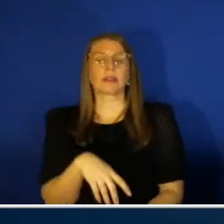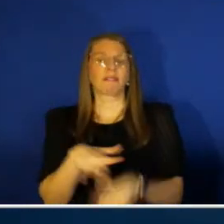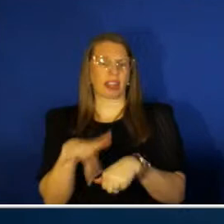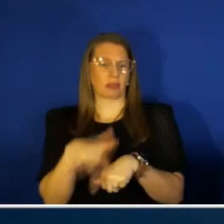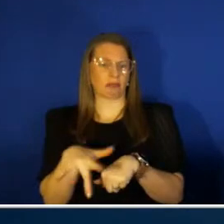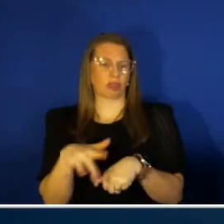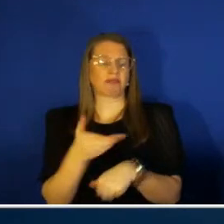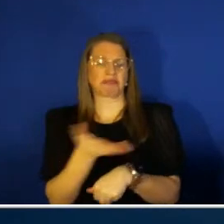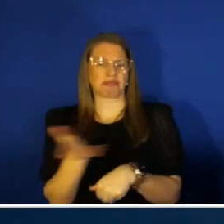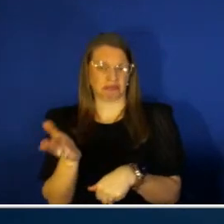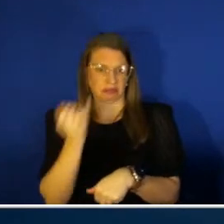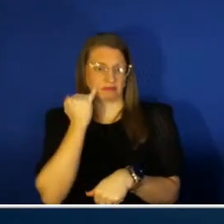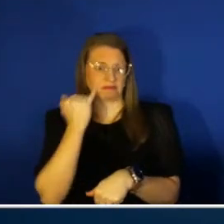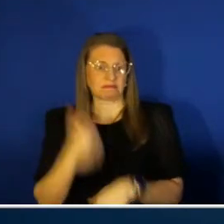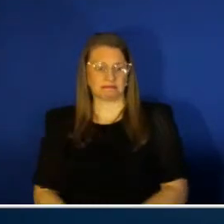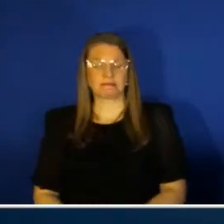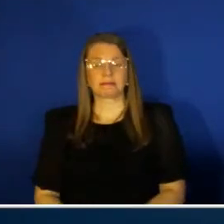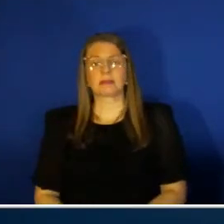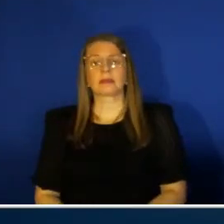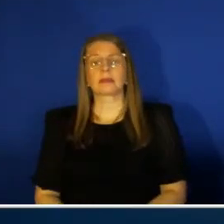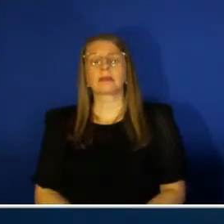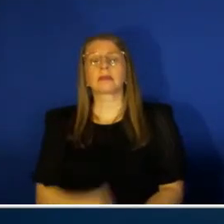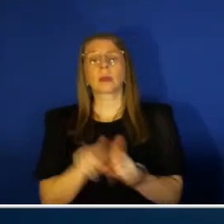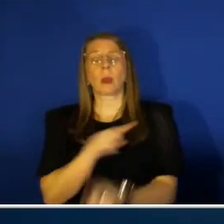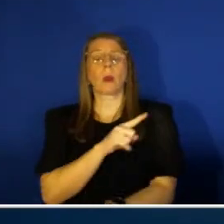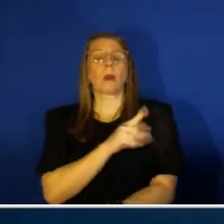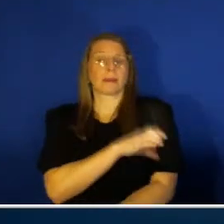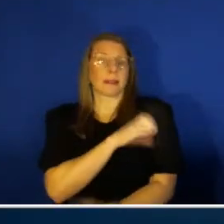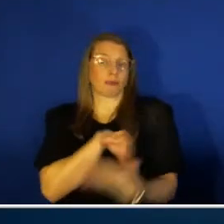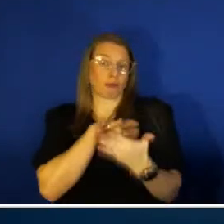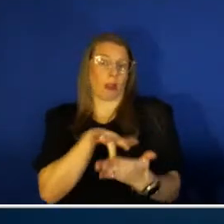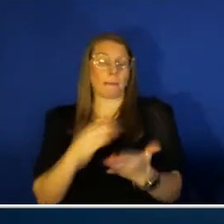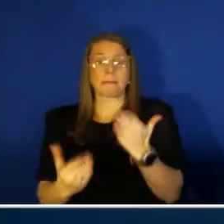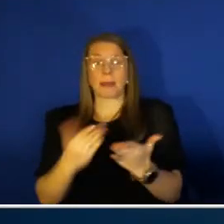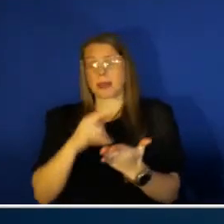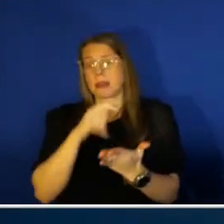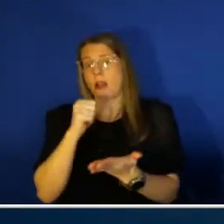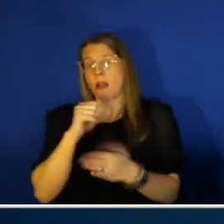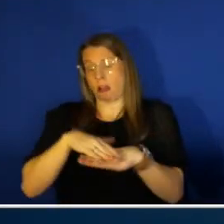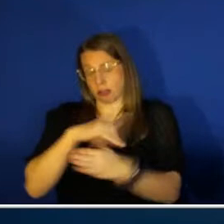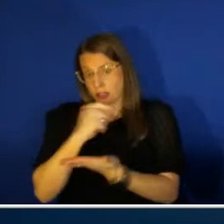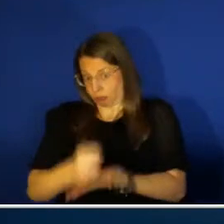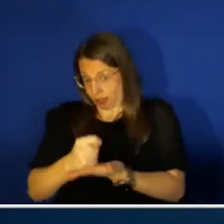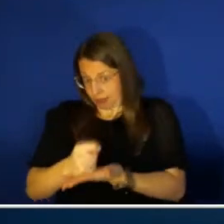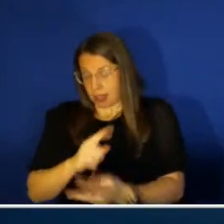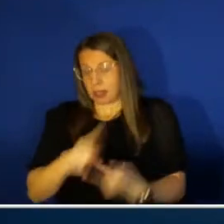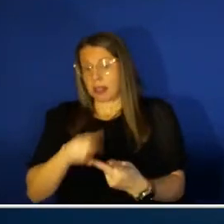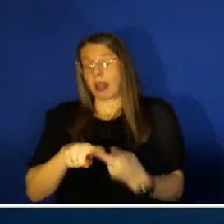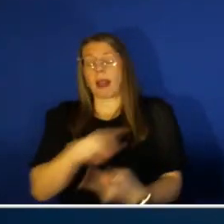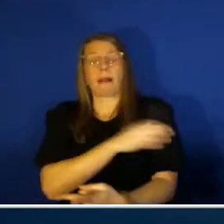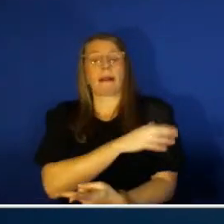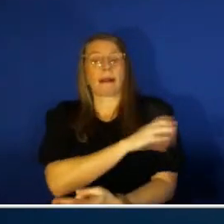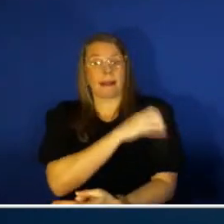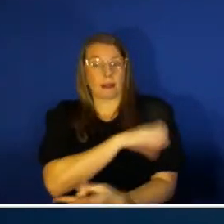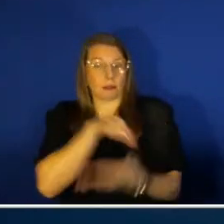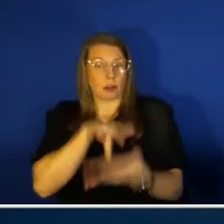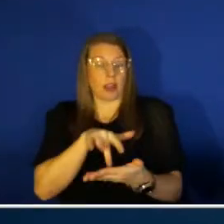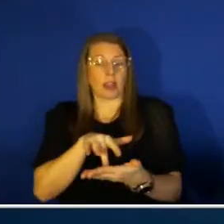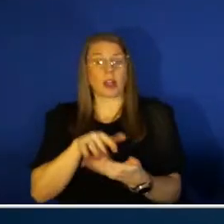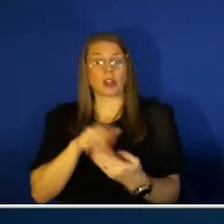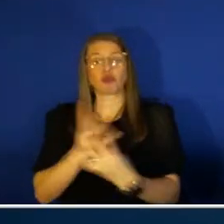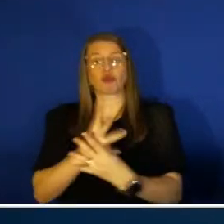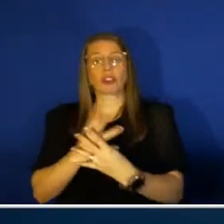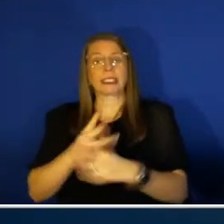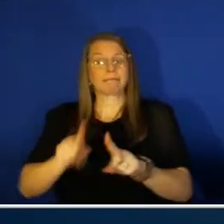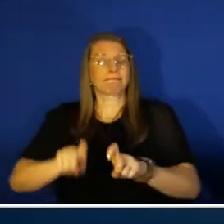But also, clinical trials may not just be on treatment. There's also clinical trials looking at screening for cancer. In